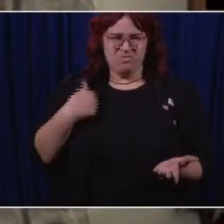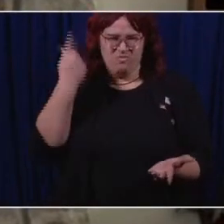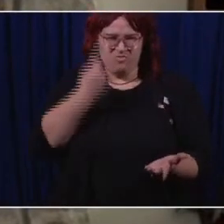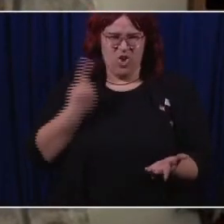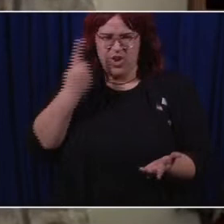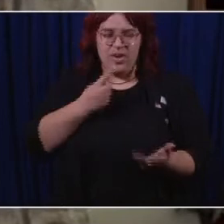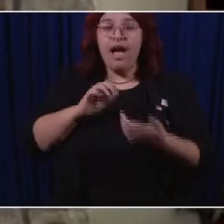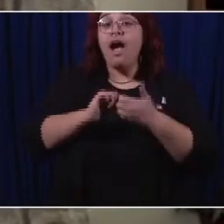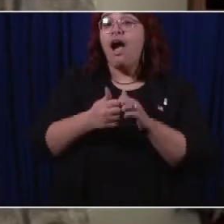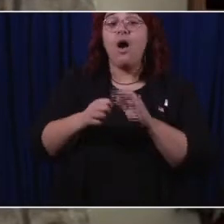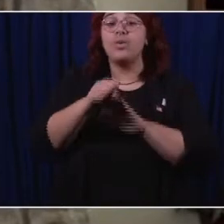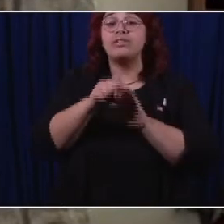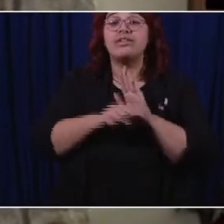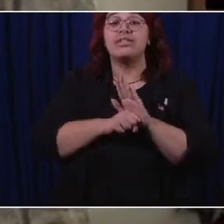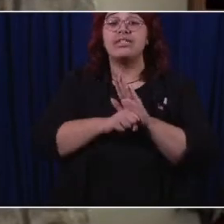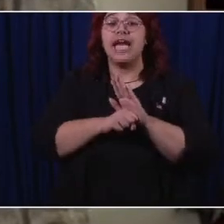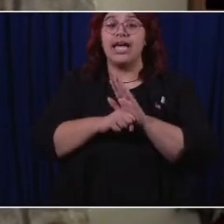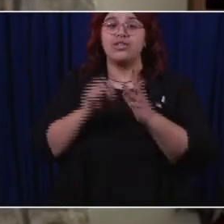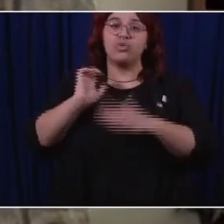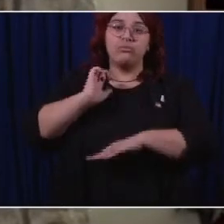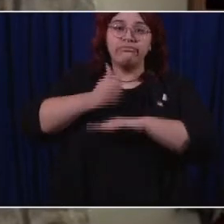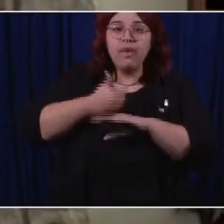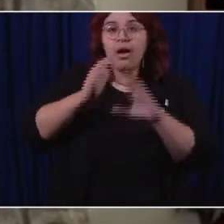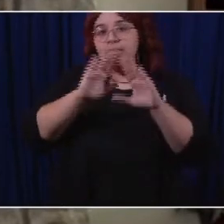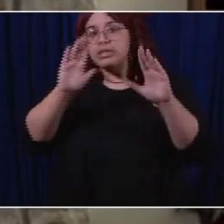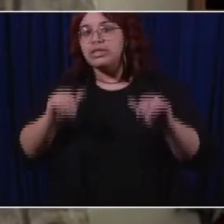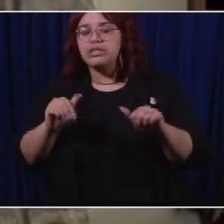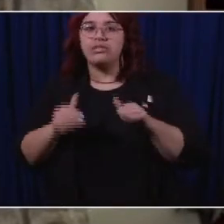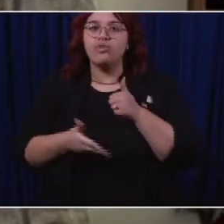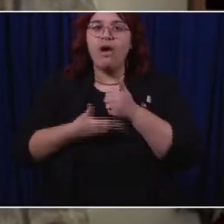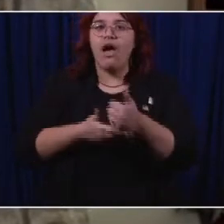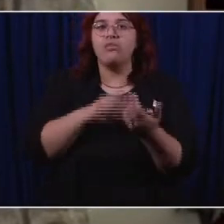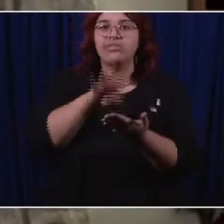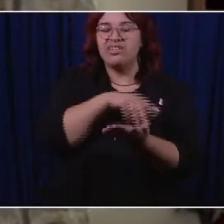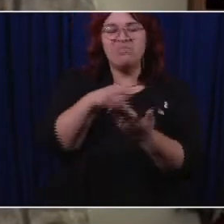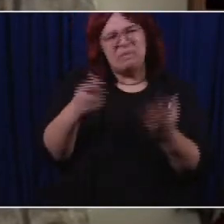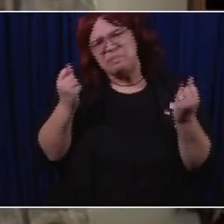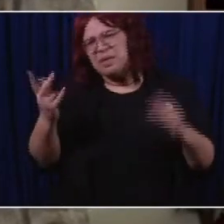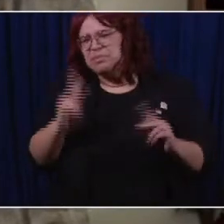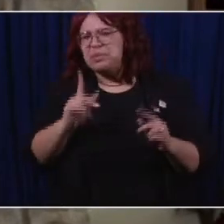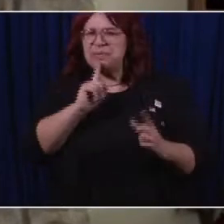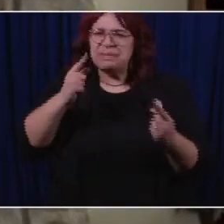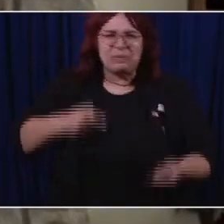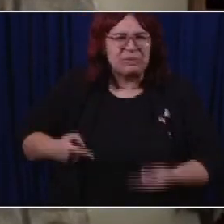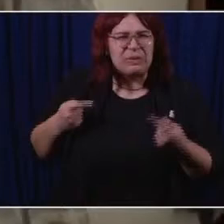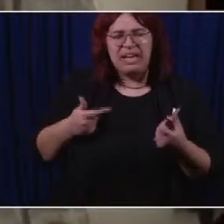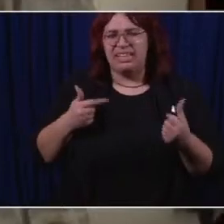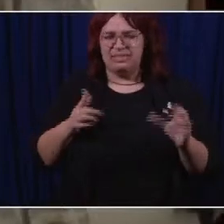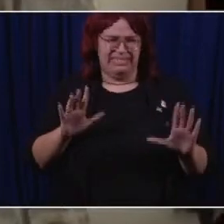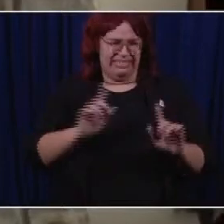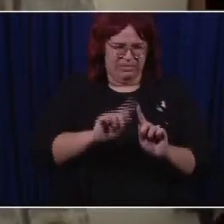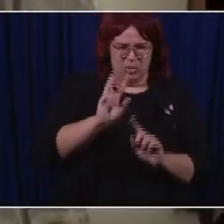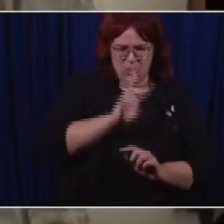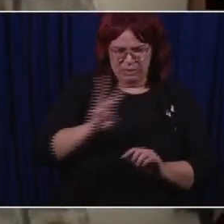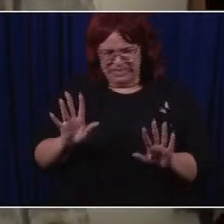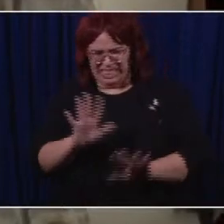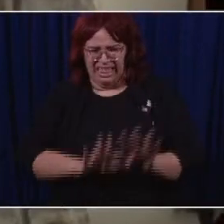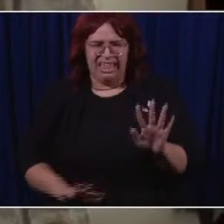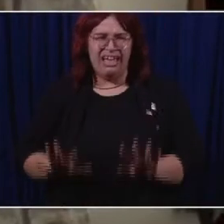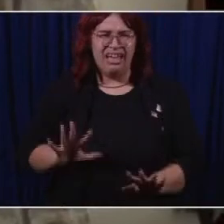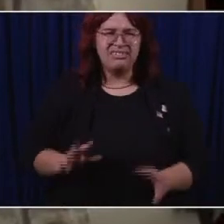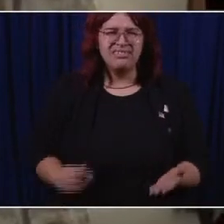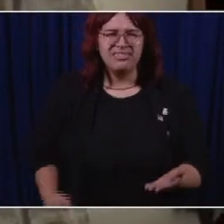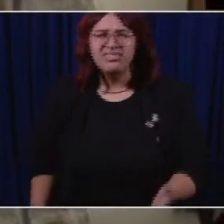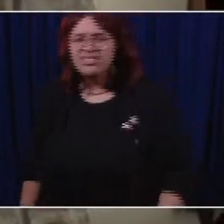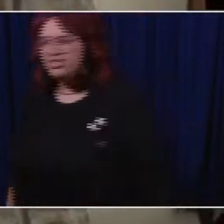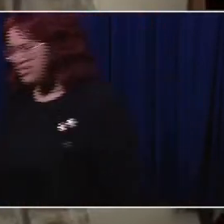offer the thousands of people who are still struggling to get through the current system that we're working with? Yeah, I mean, the most help we could give them if we had more vaccine.